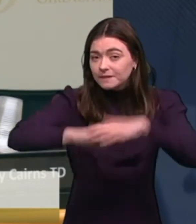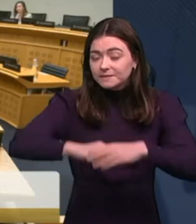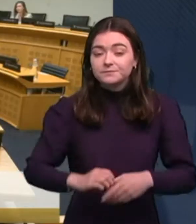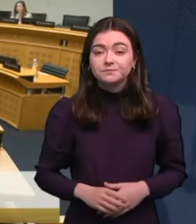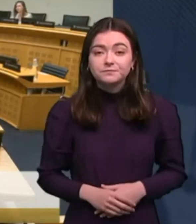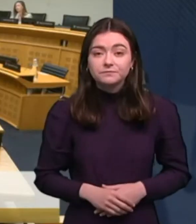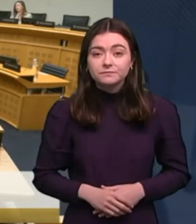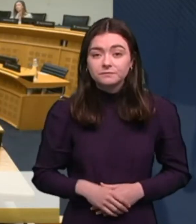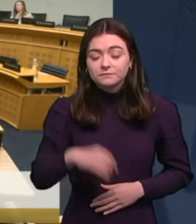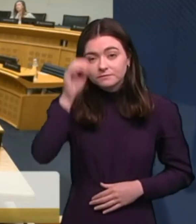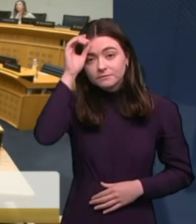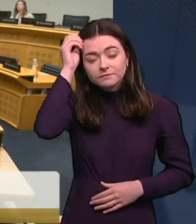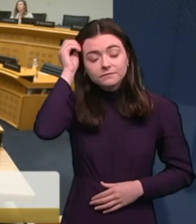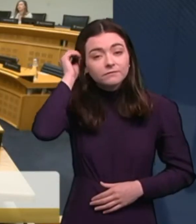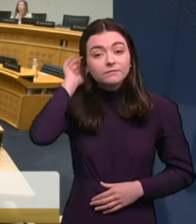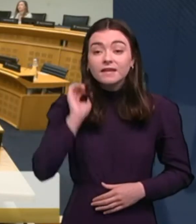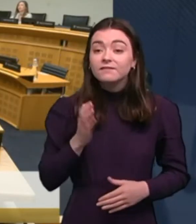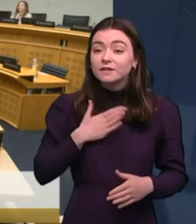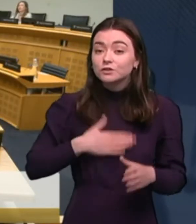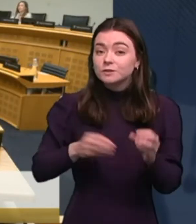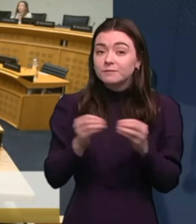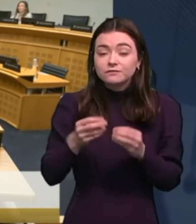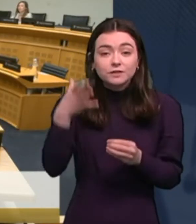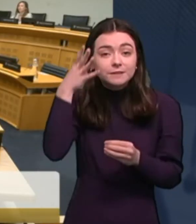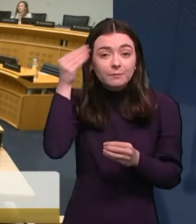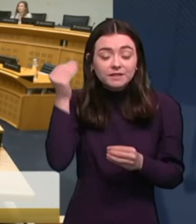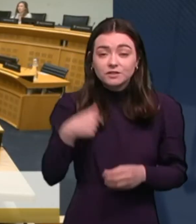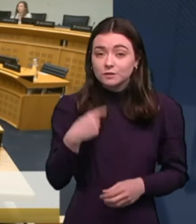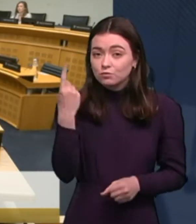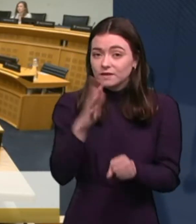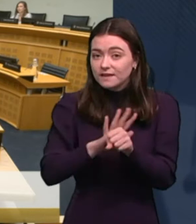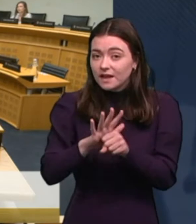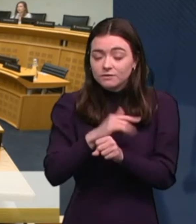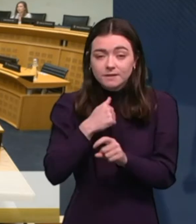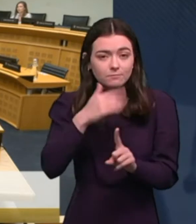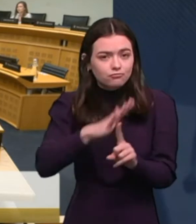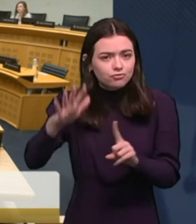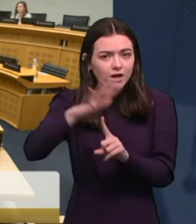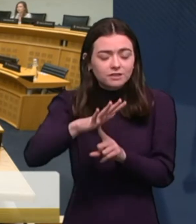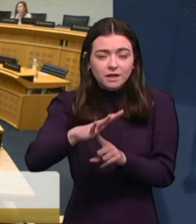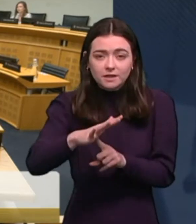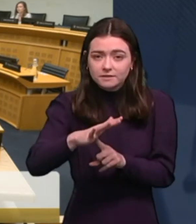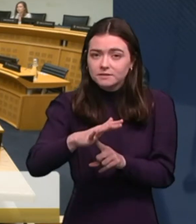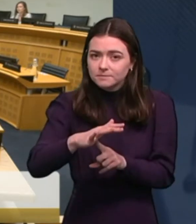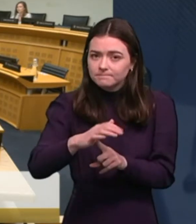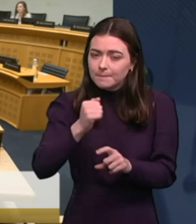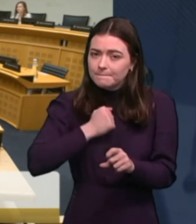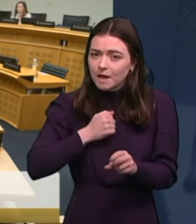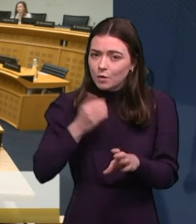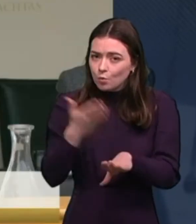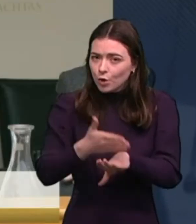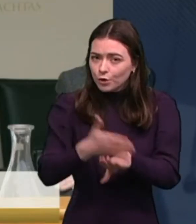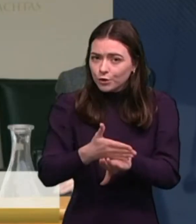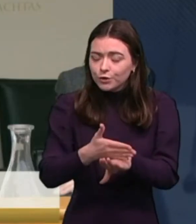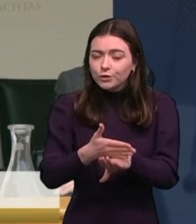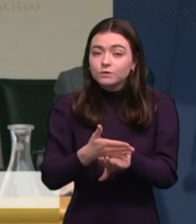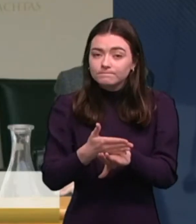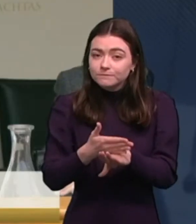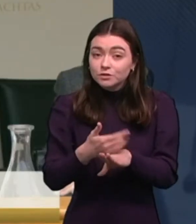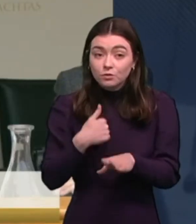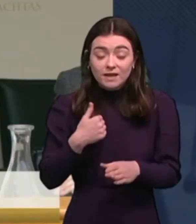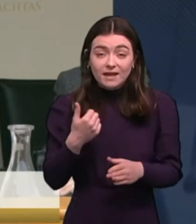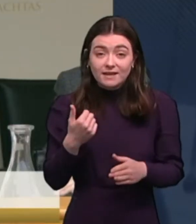if I could just say in relation to dementia, and it was one of the areas that I prioritised when I came in as Minister. So when I came in as Minister, we